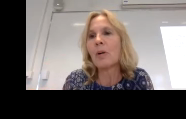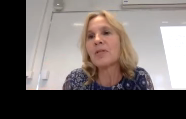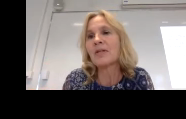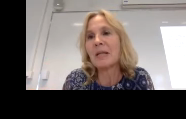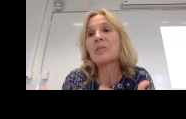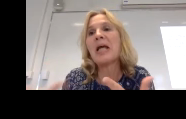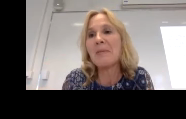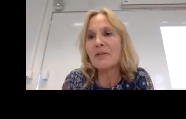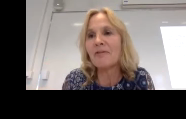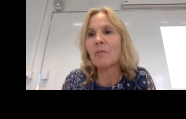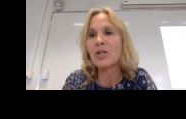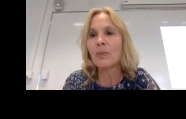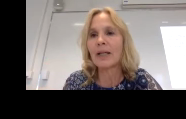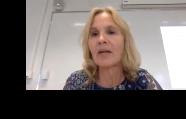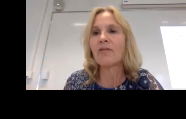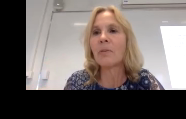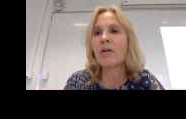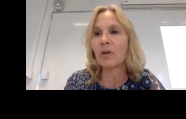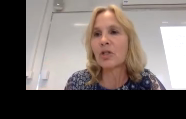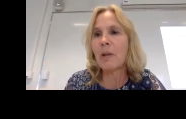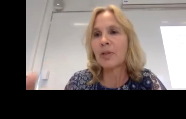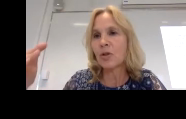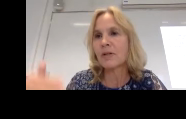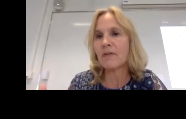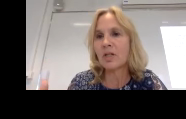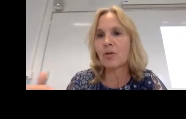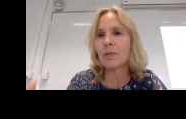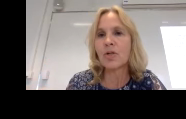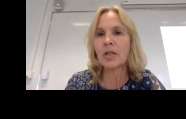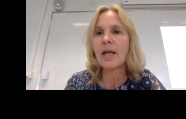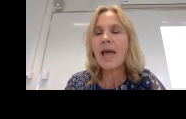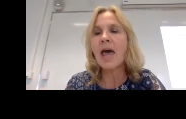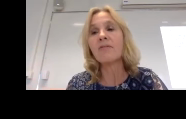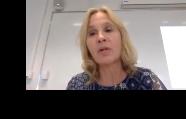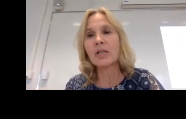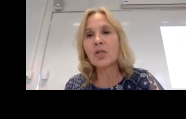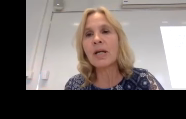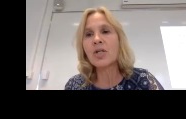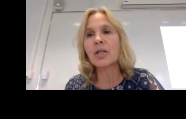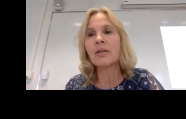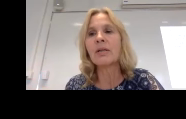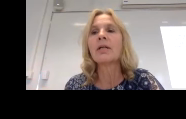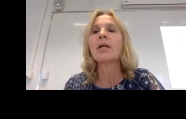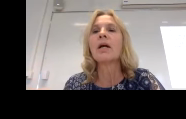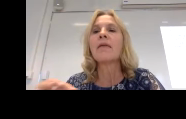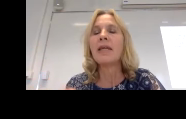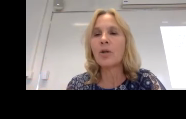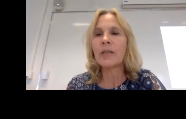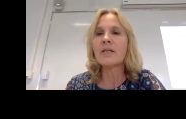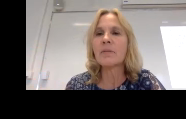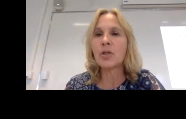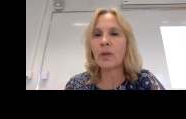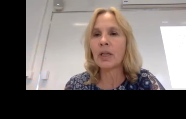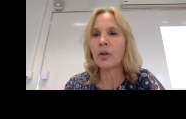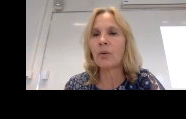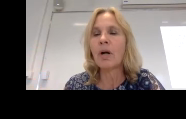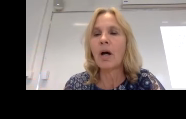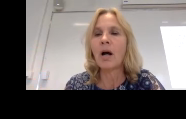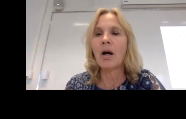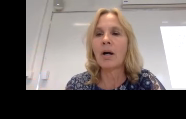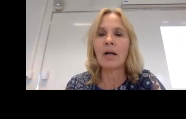sort of represent the same types of information that you might get from a voltage map in terms of the distribution. And then for illustration, the ERPs I'm